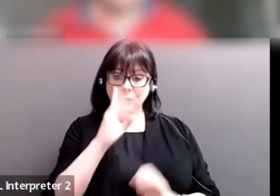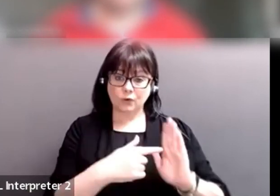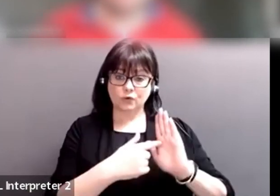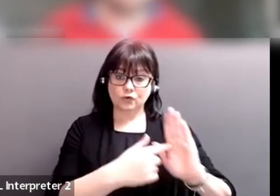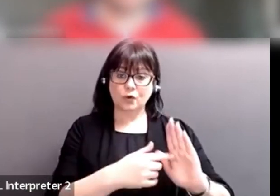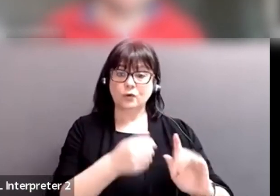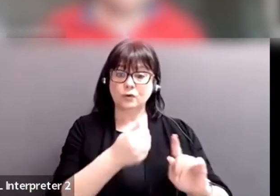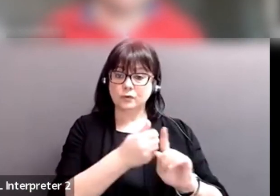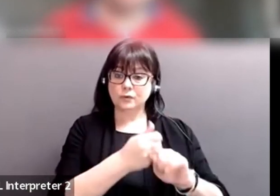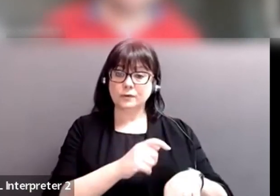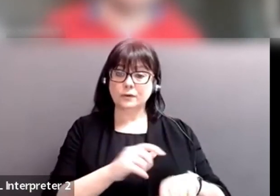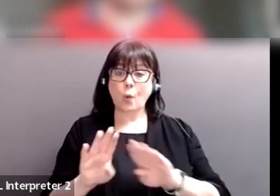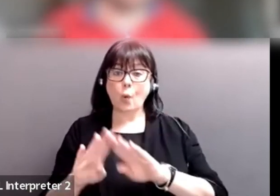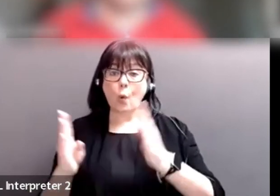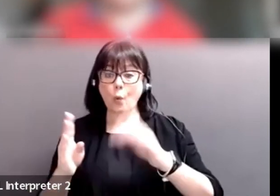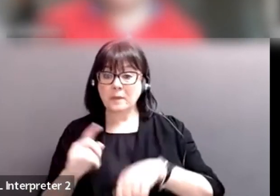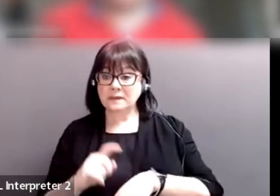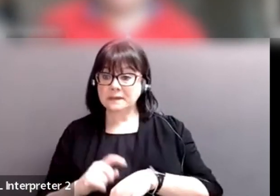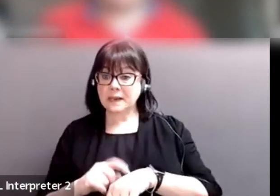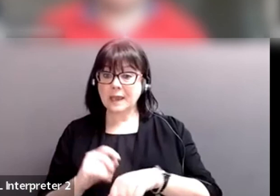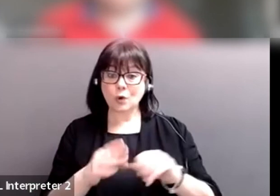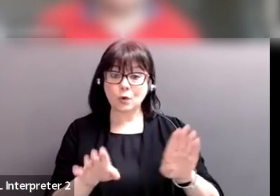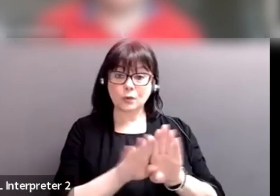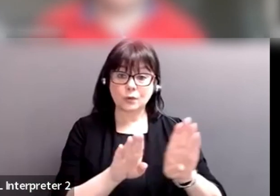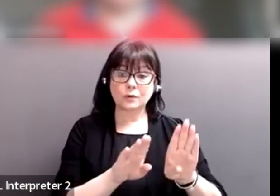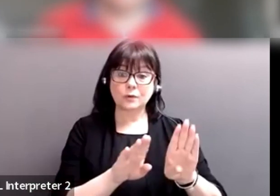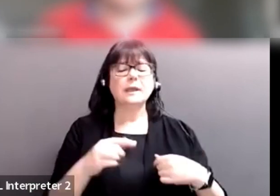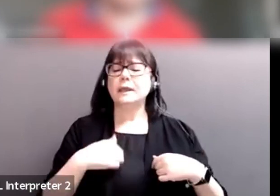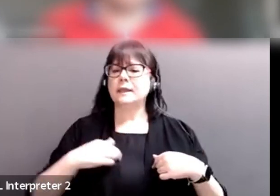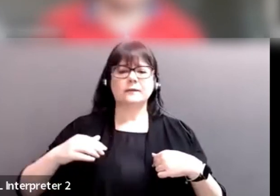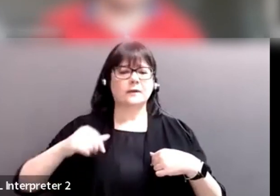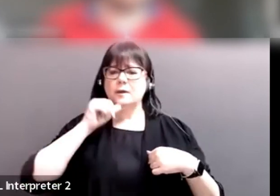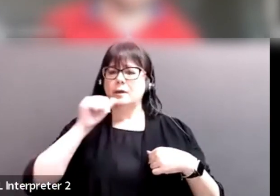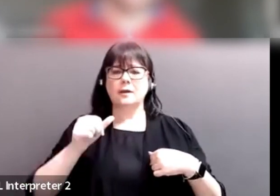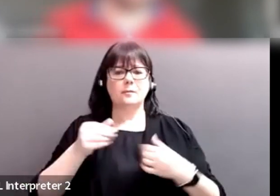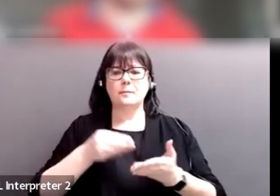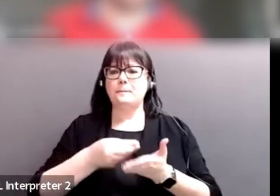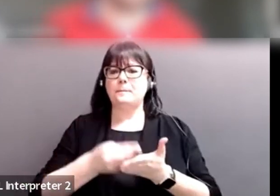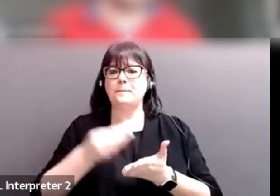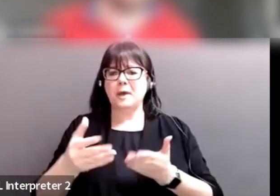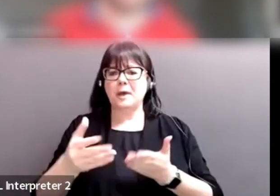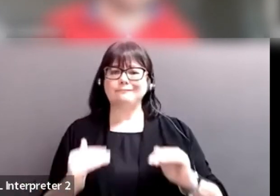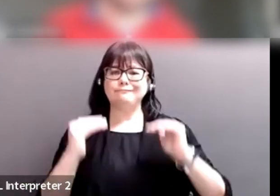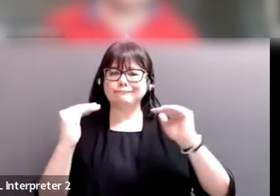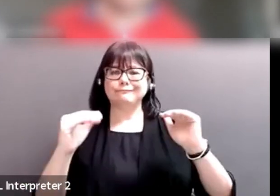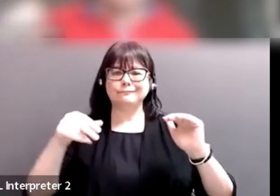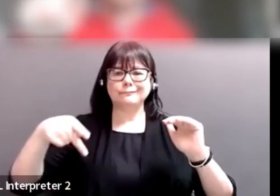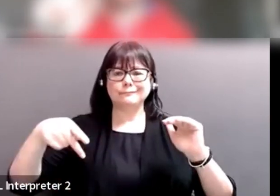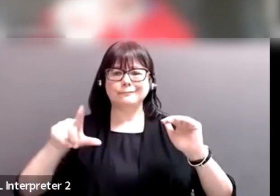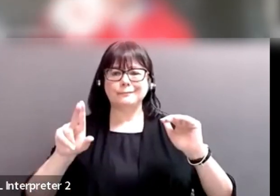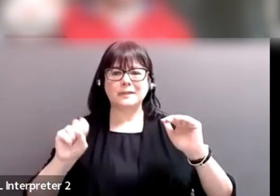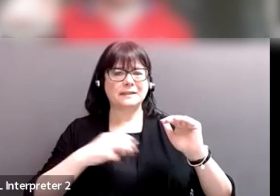closed. Without getting like the plus, for example, is there any plan or any way that